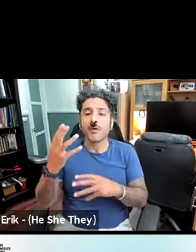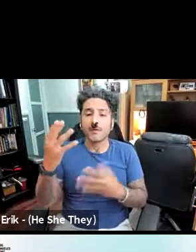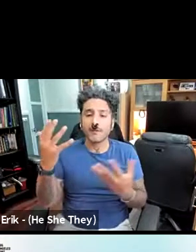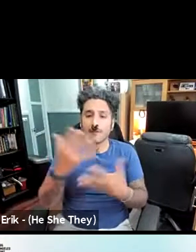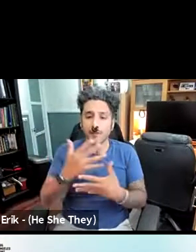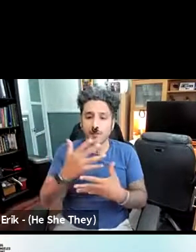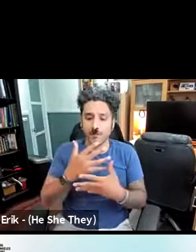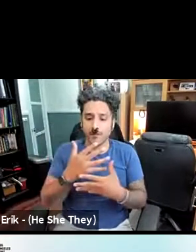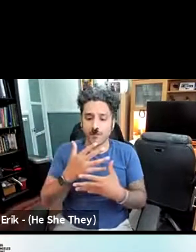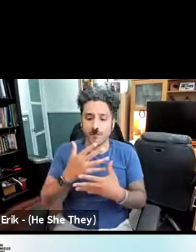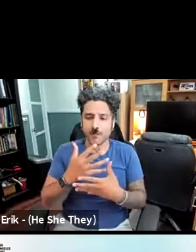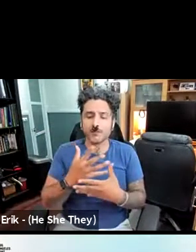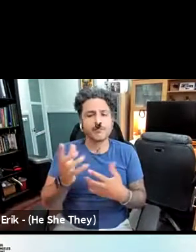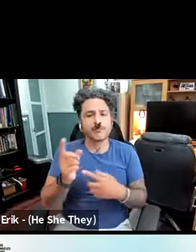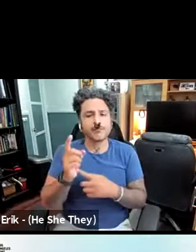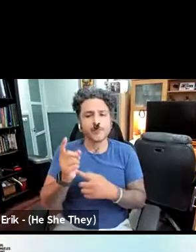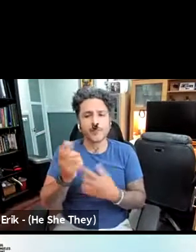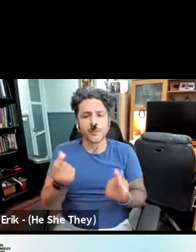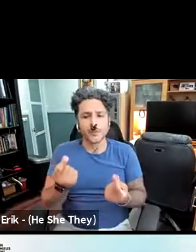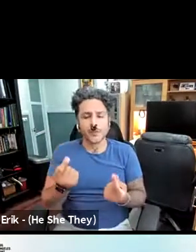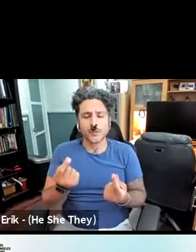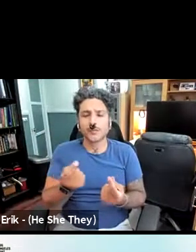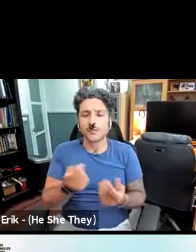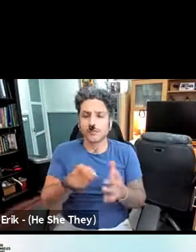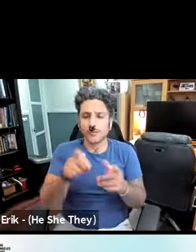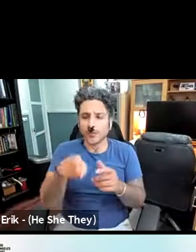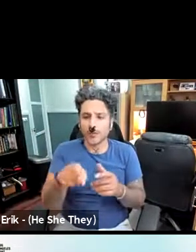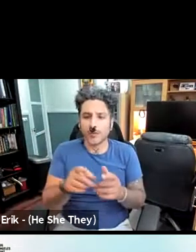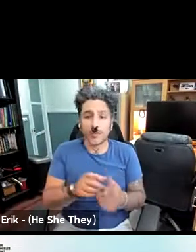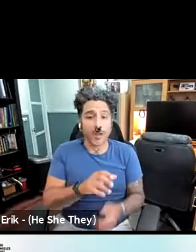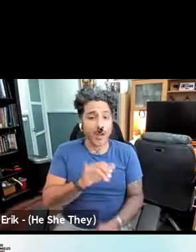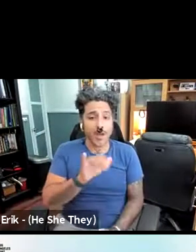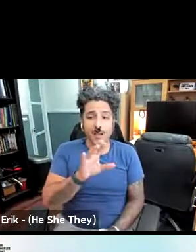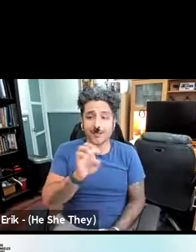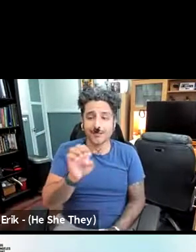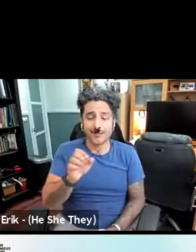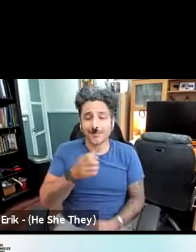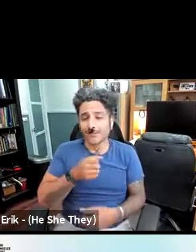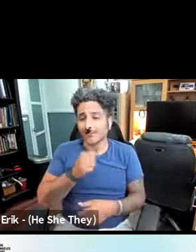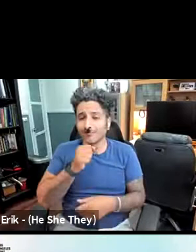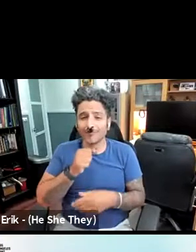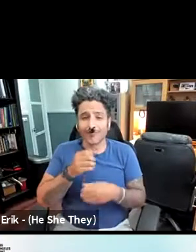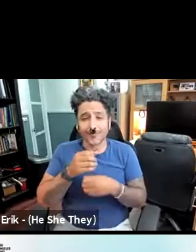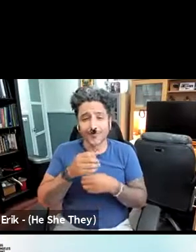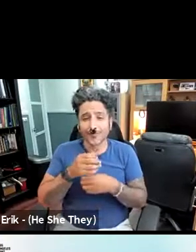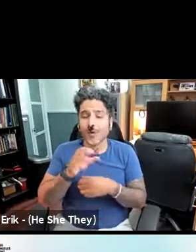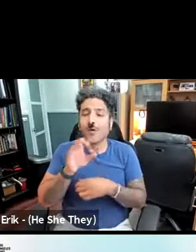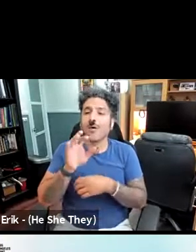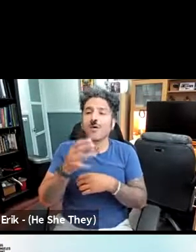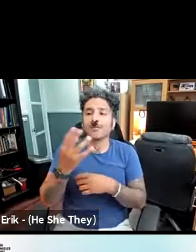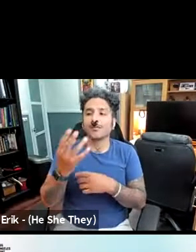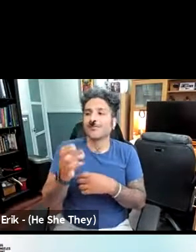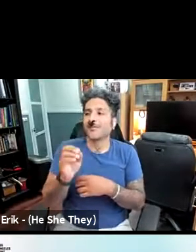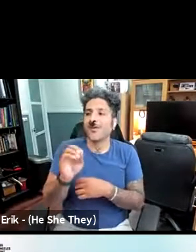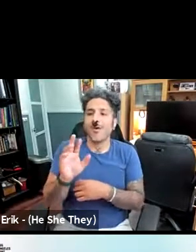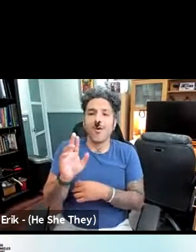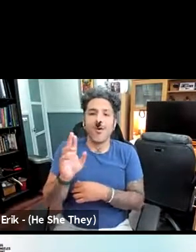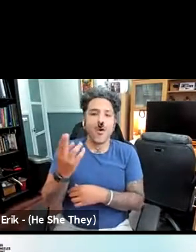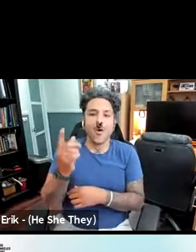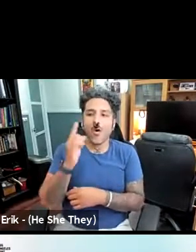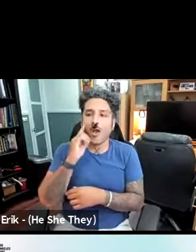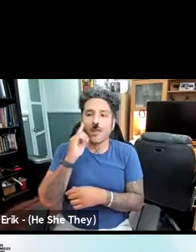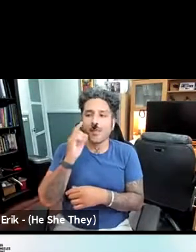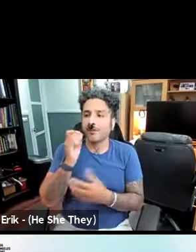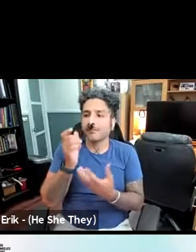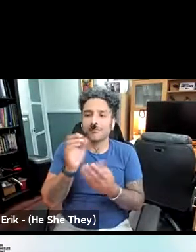is now to give yourself what you need, whether it's an icy, whether it's looking, saying, oh, I thought somebody wouldn't be there for me